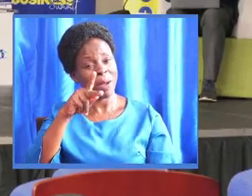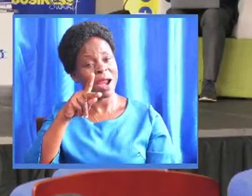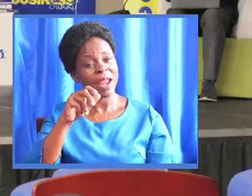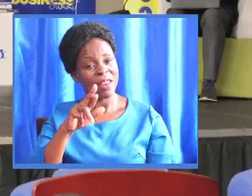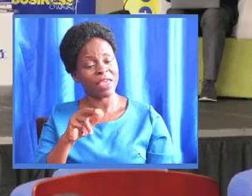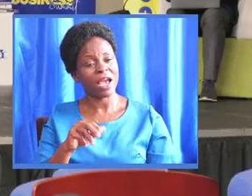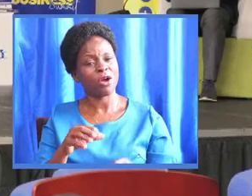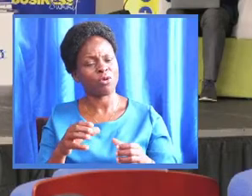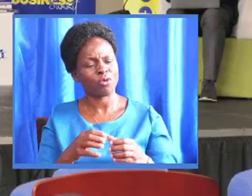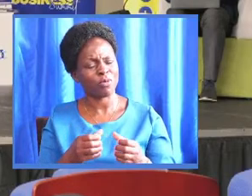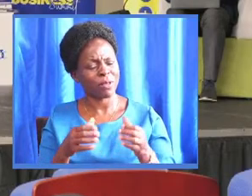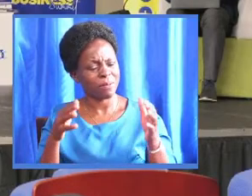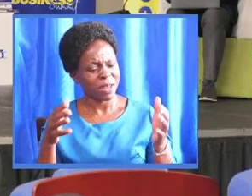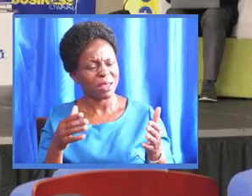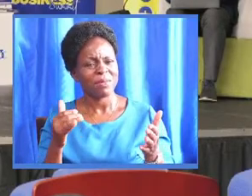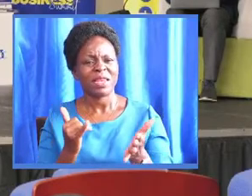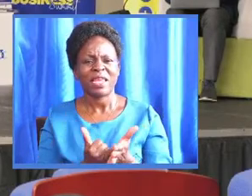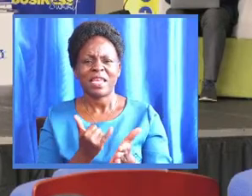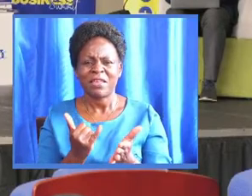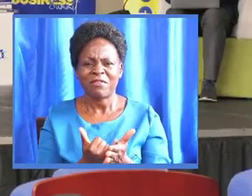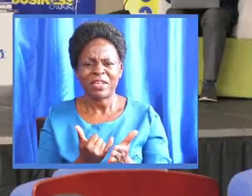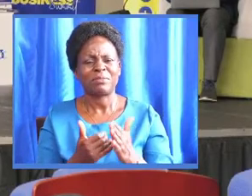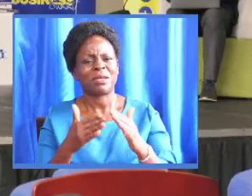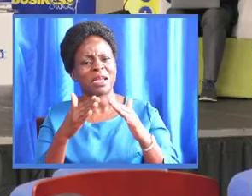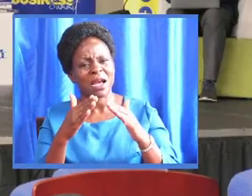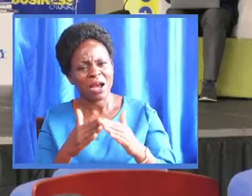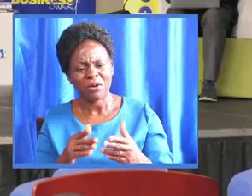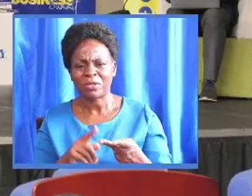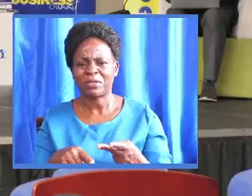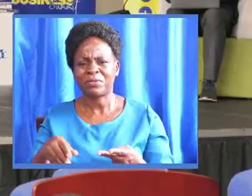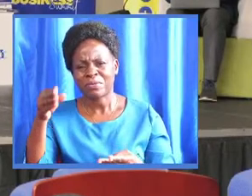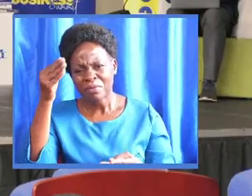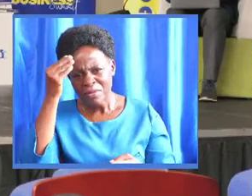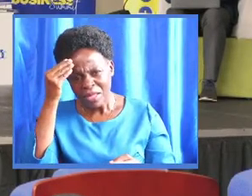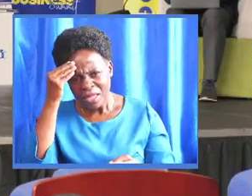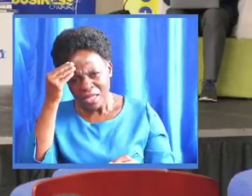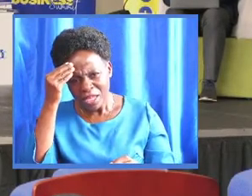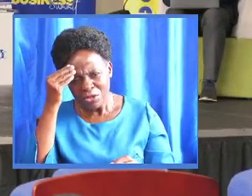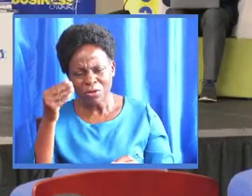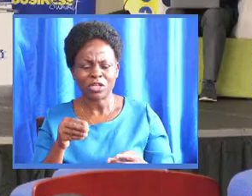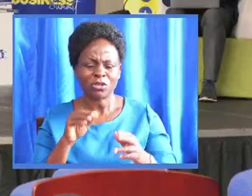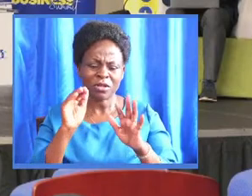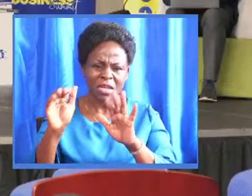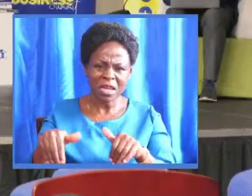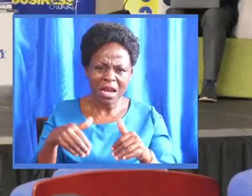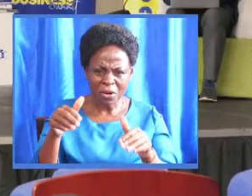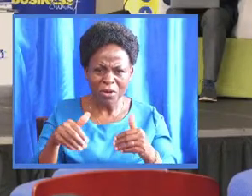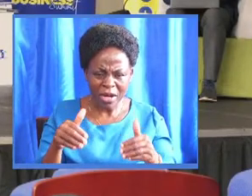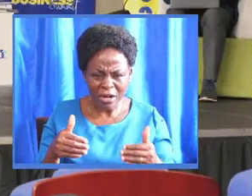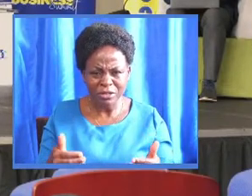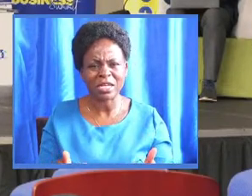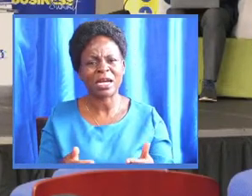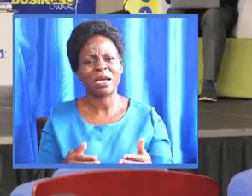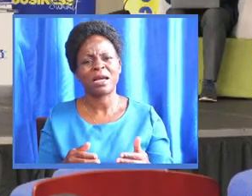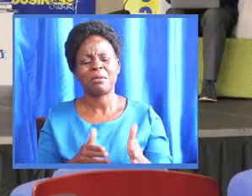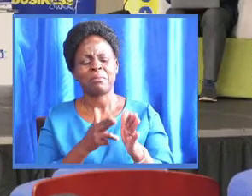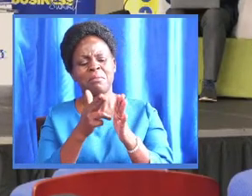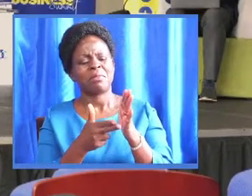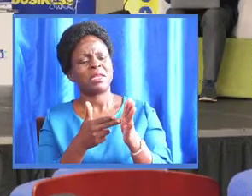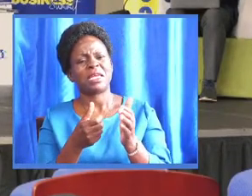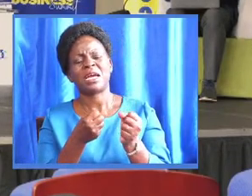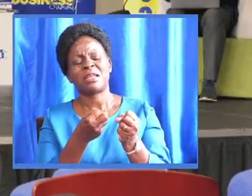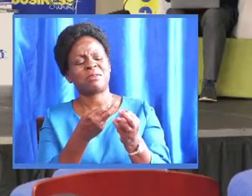in financial services, real estate, education, hospitality, agriculture, media, among